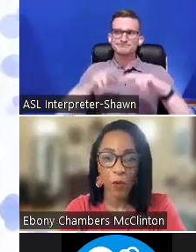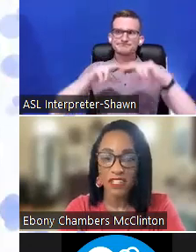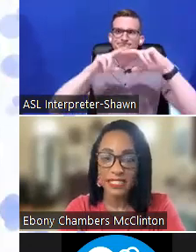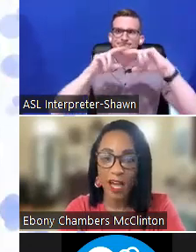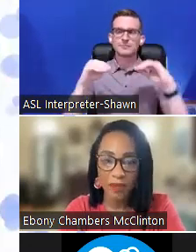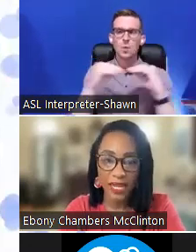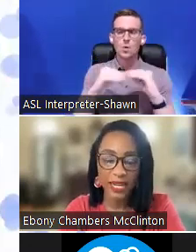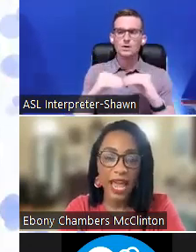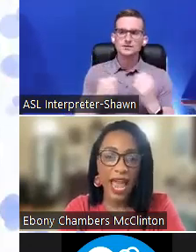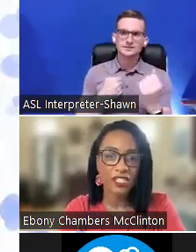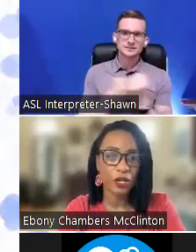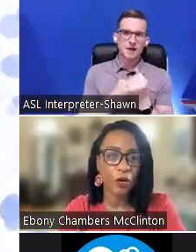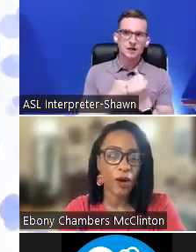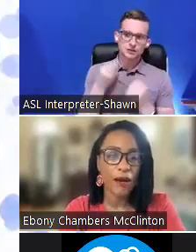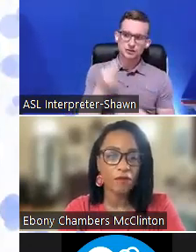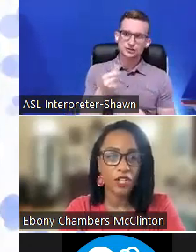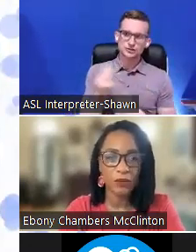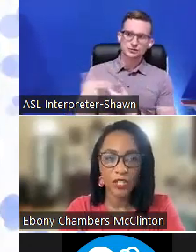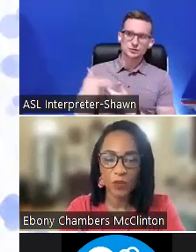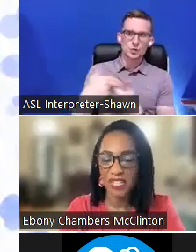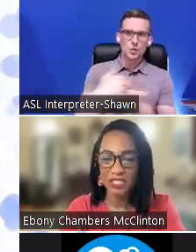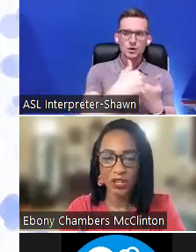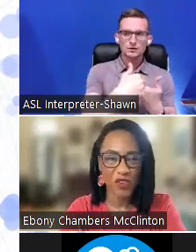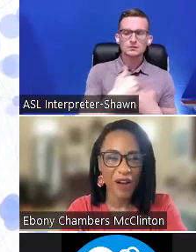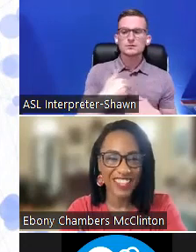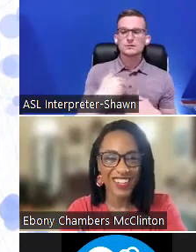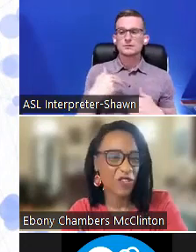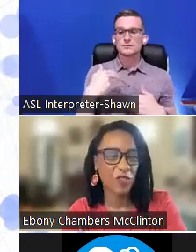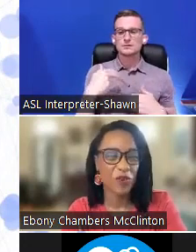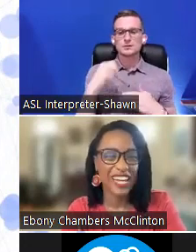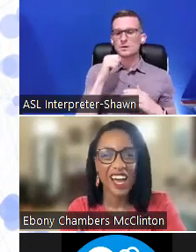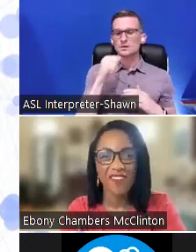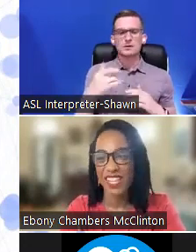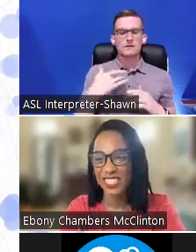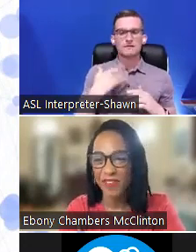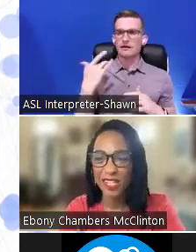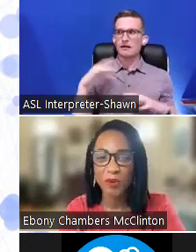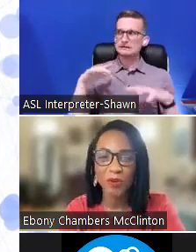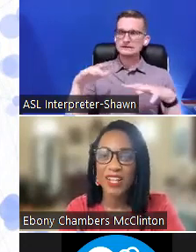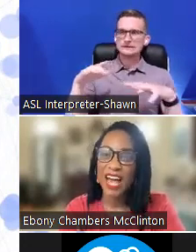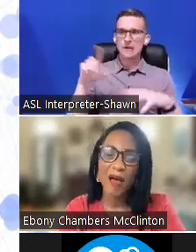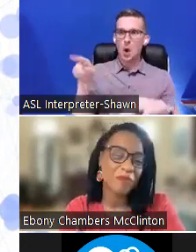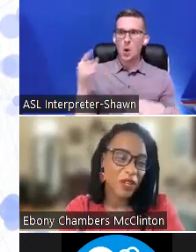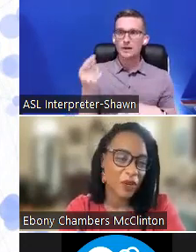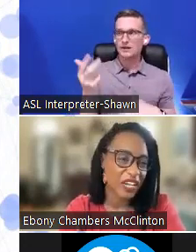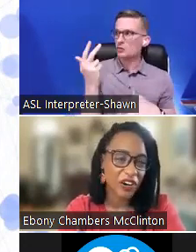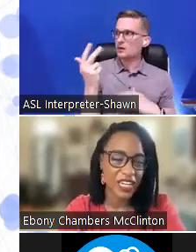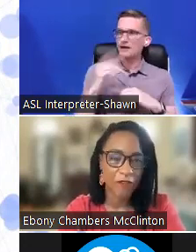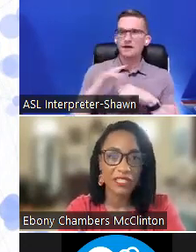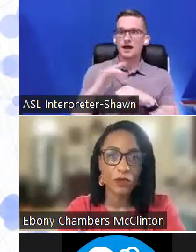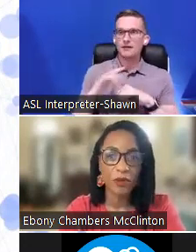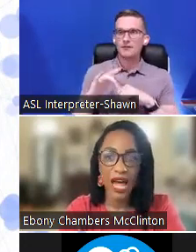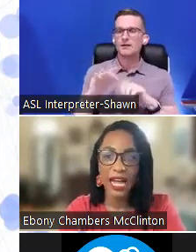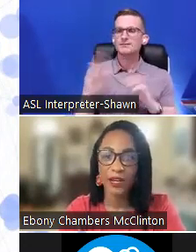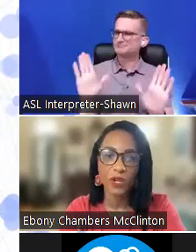continue hopefully to come in. And so don't be deterred by the 3 that's available. We encourage